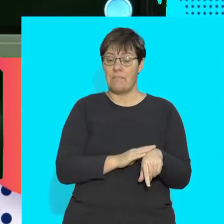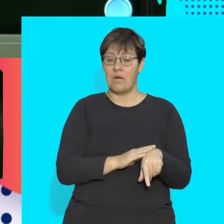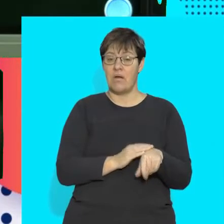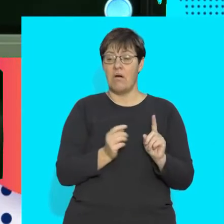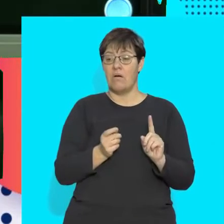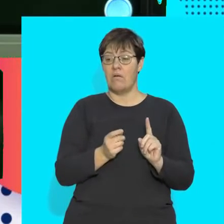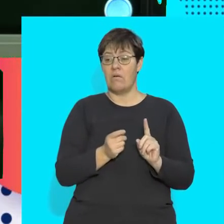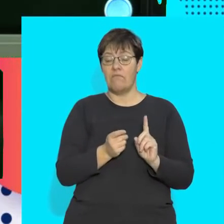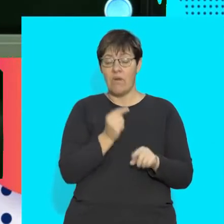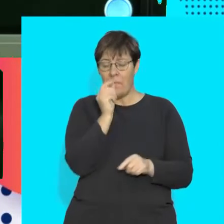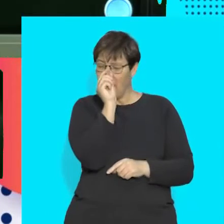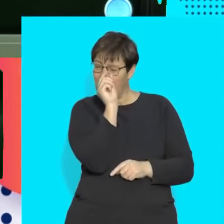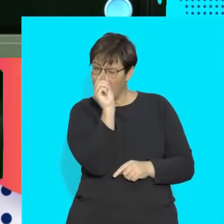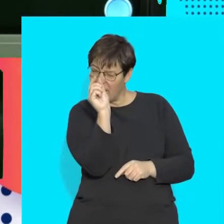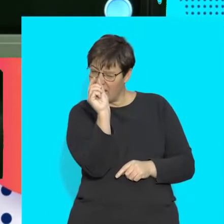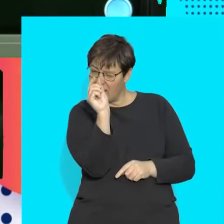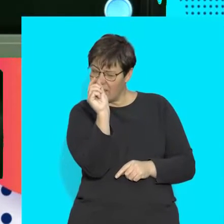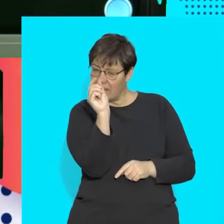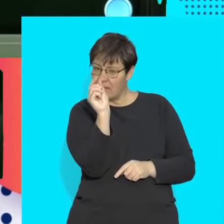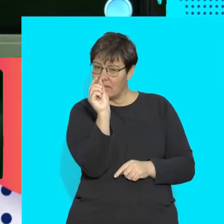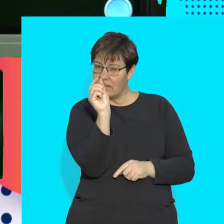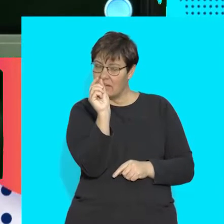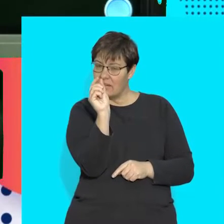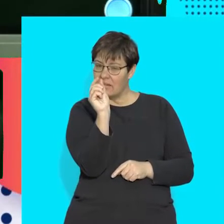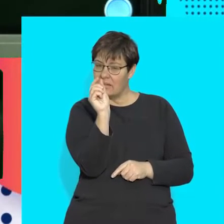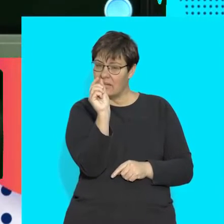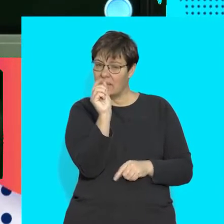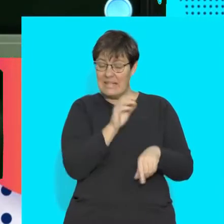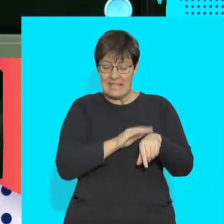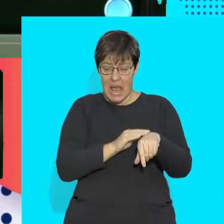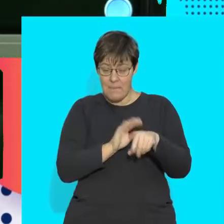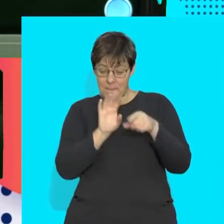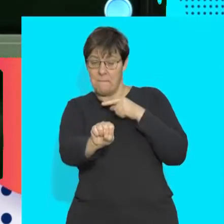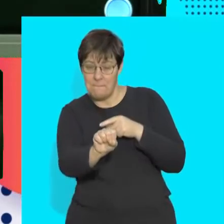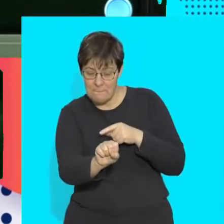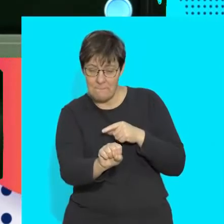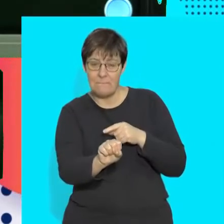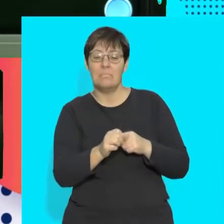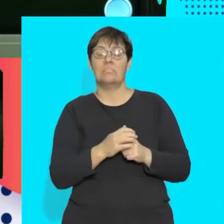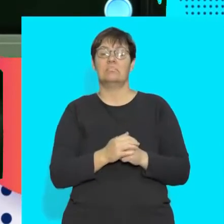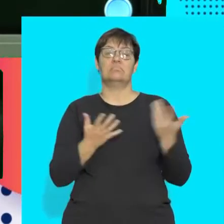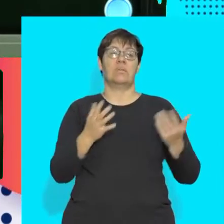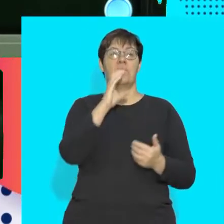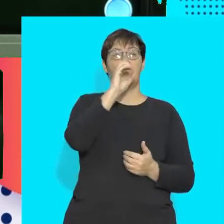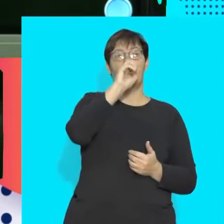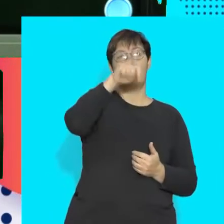an object to move in a very, very, very tiny time interval. So like in